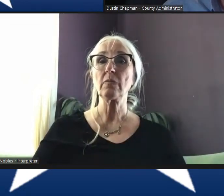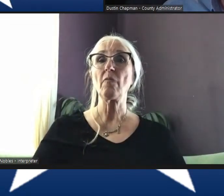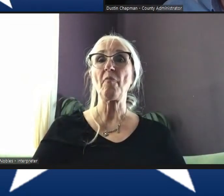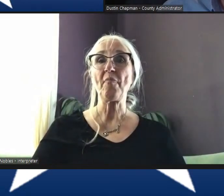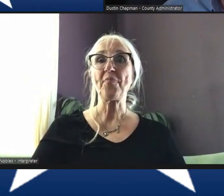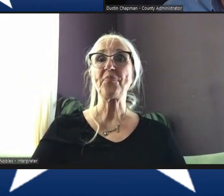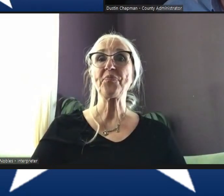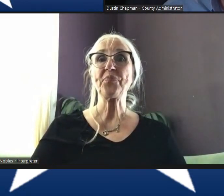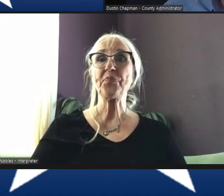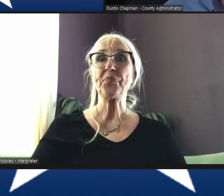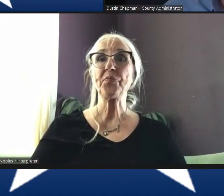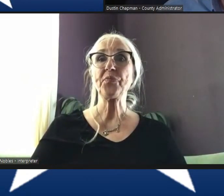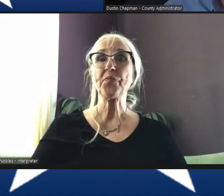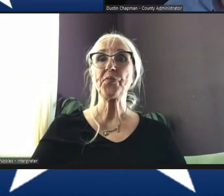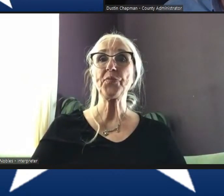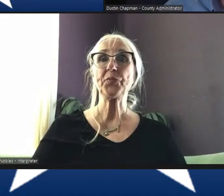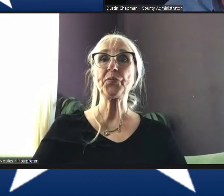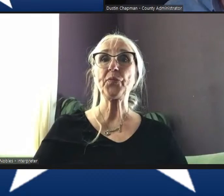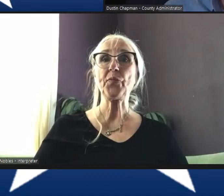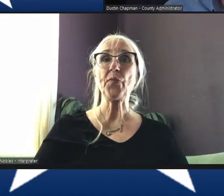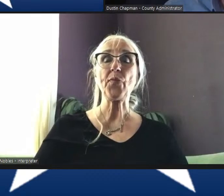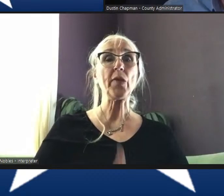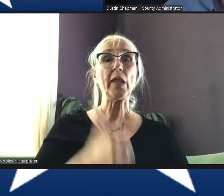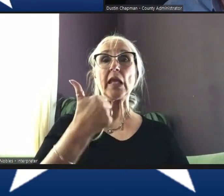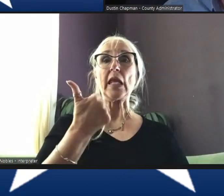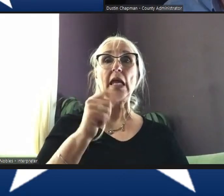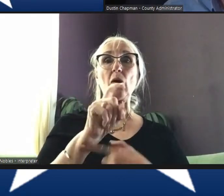Okay. Any questions anyone would